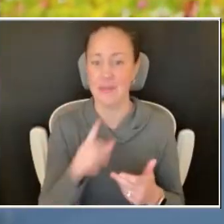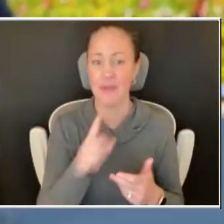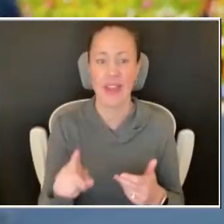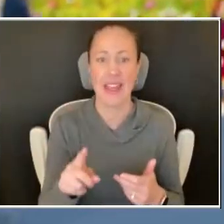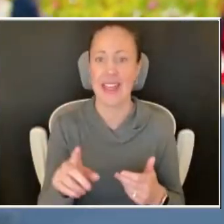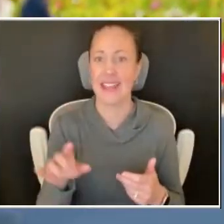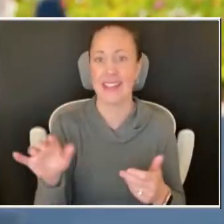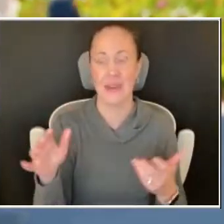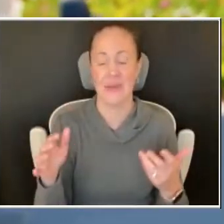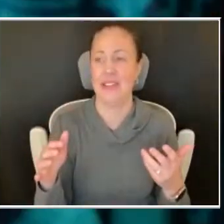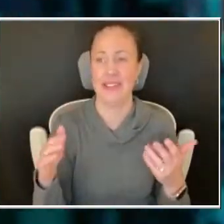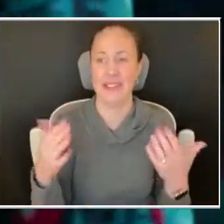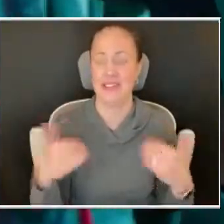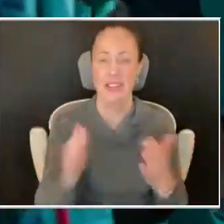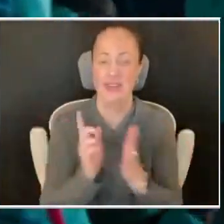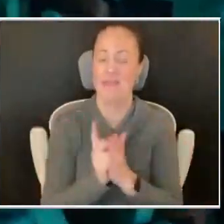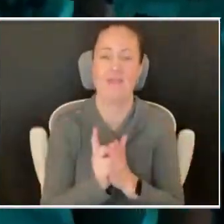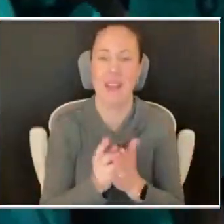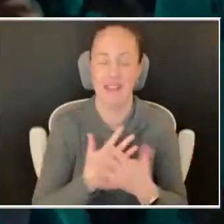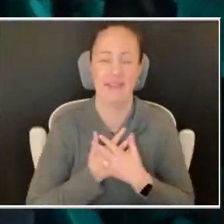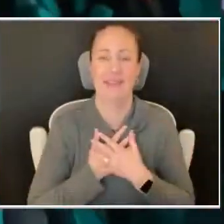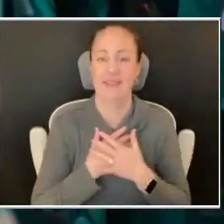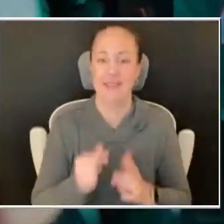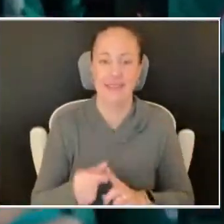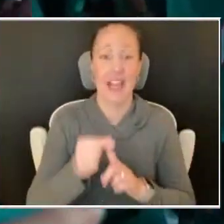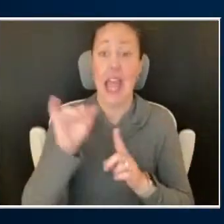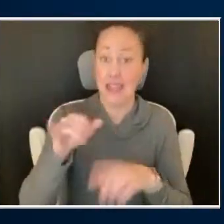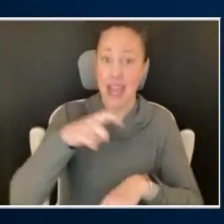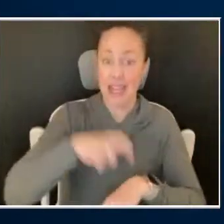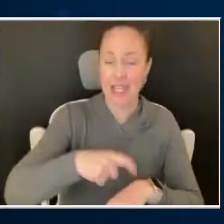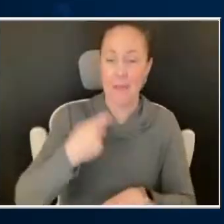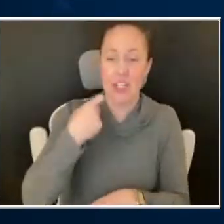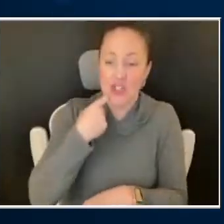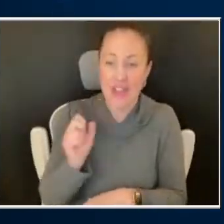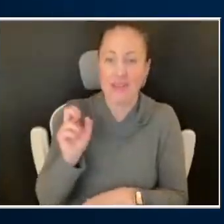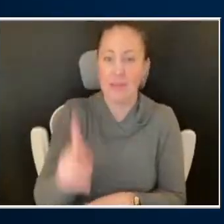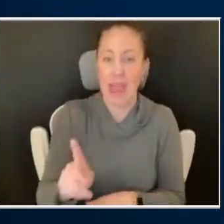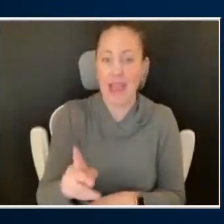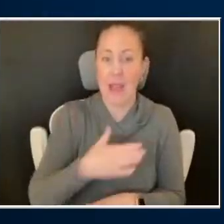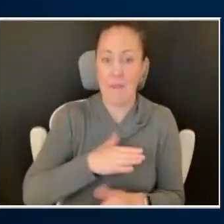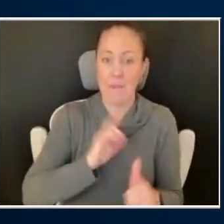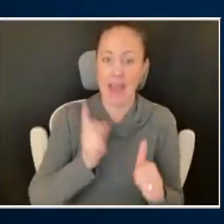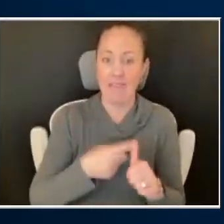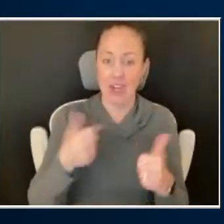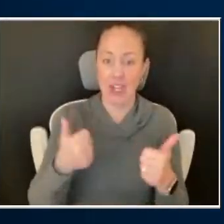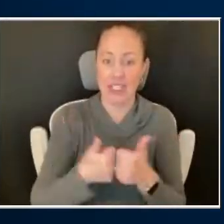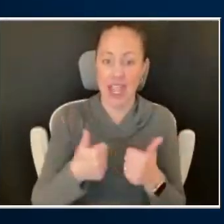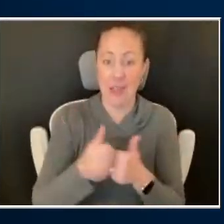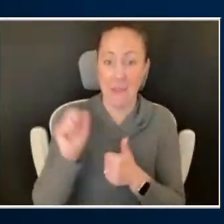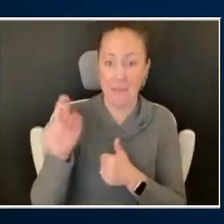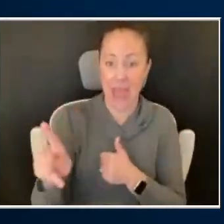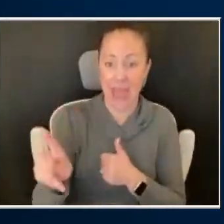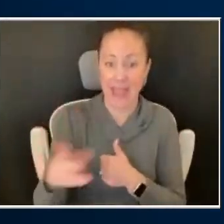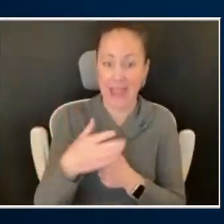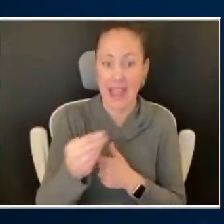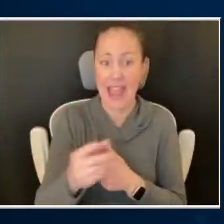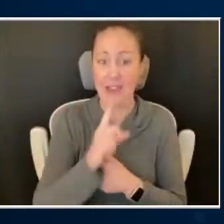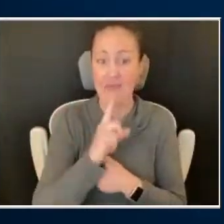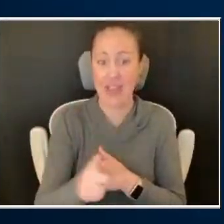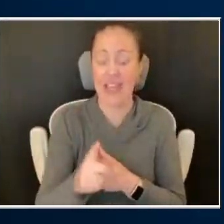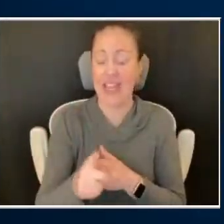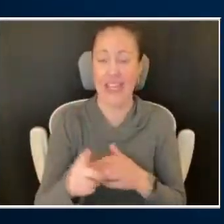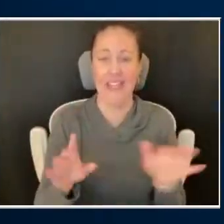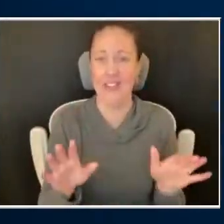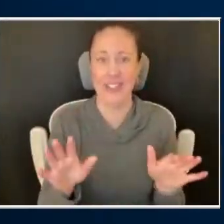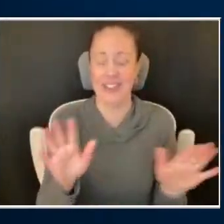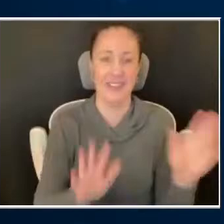It was, at the time, I had just gotten back. I'd just been able to play my first game back. And so it was really just this full circle moment of, wow,